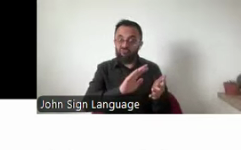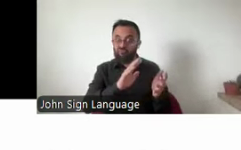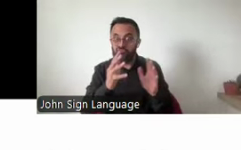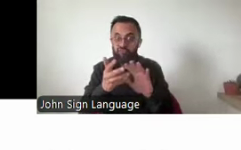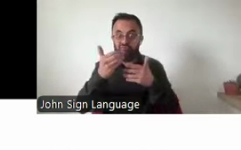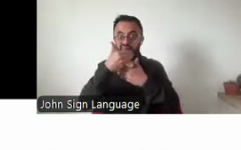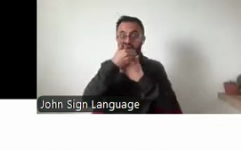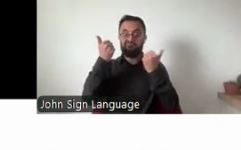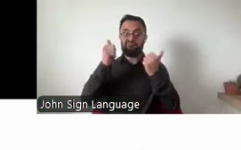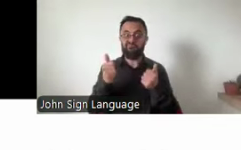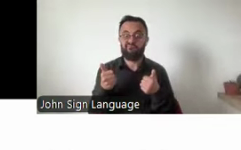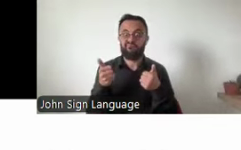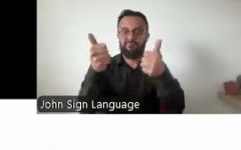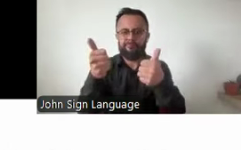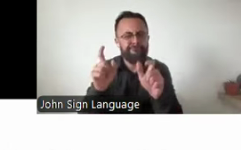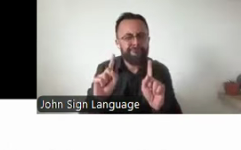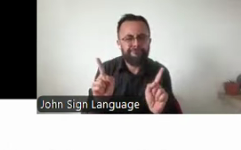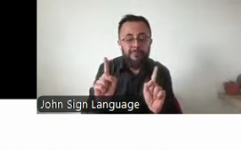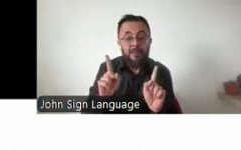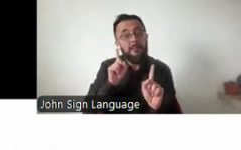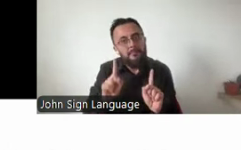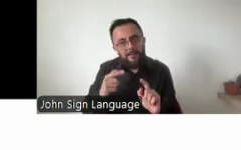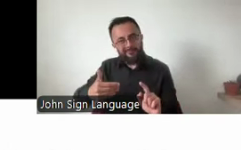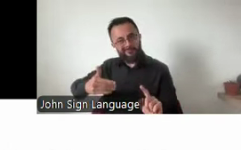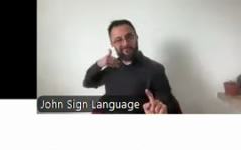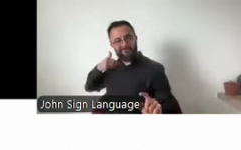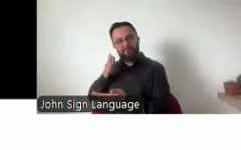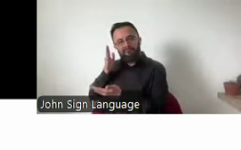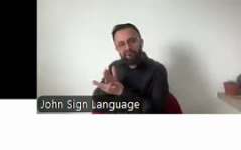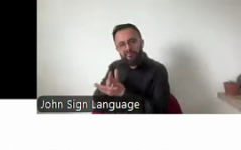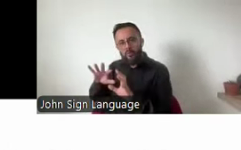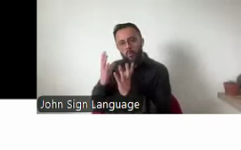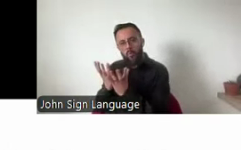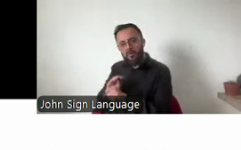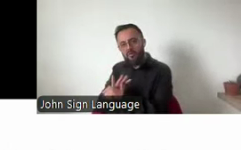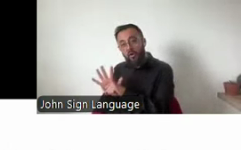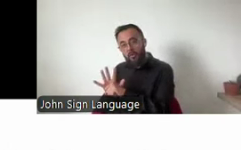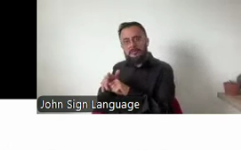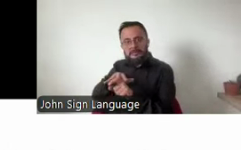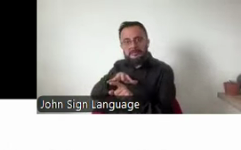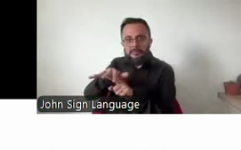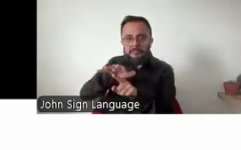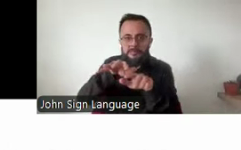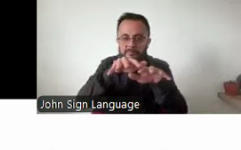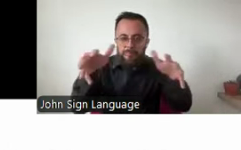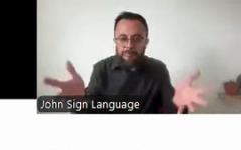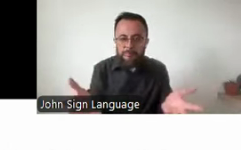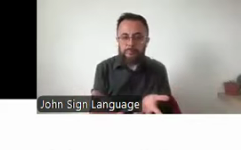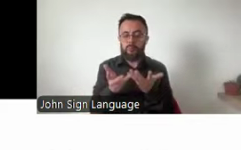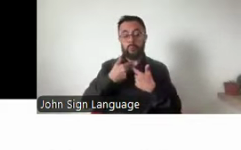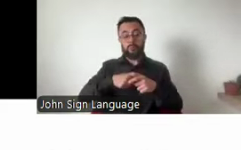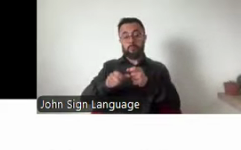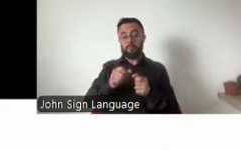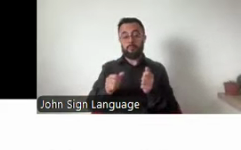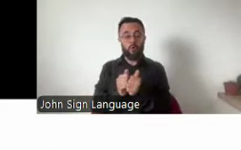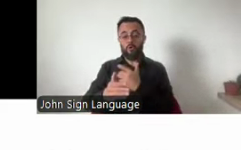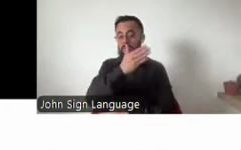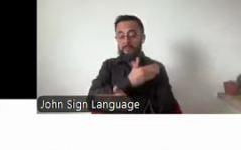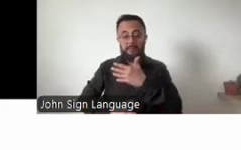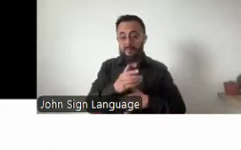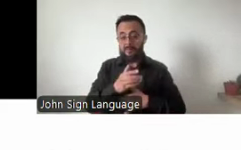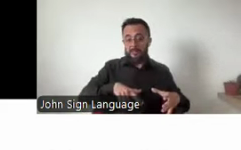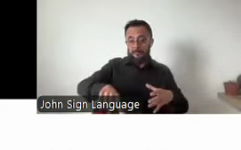with disabilities. We saw that persons with disabilities were often not able to access the services